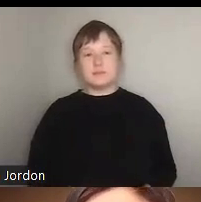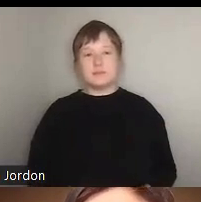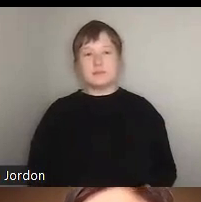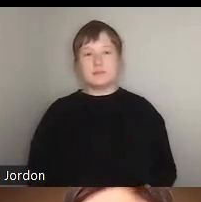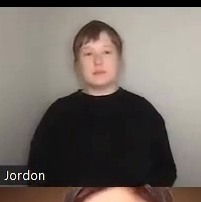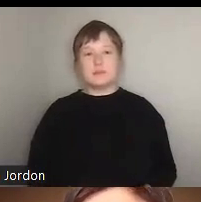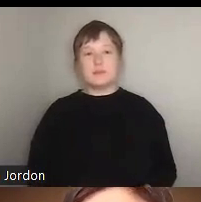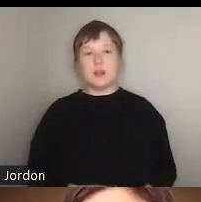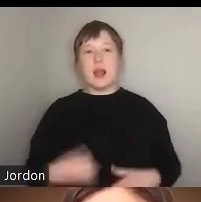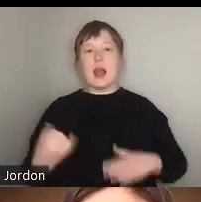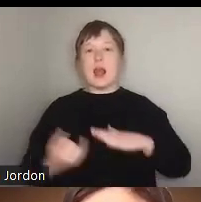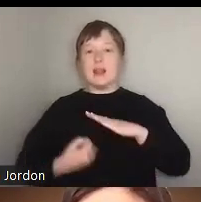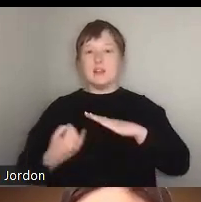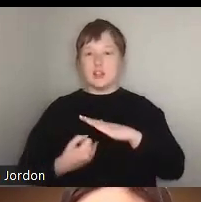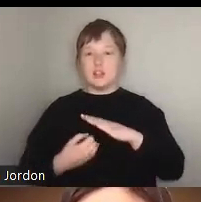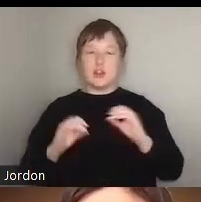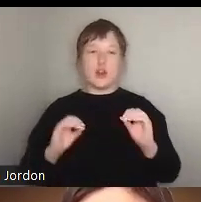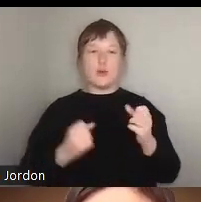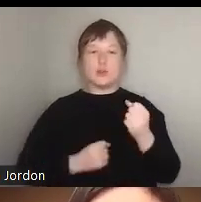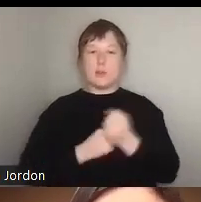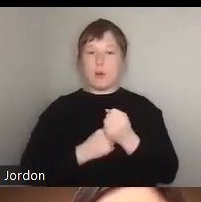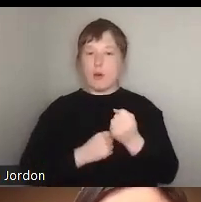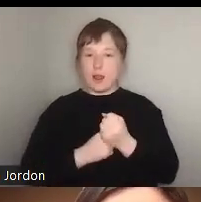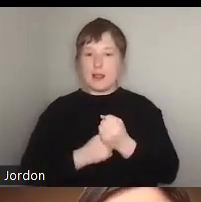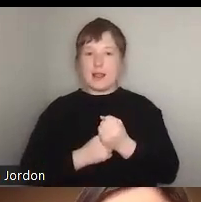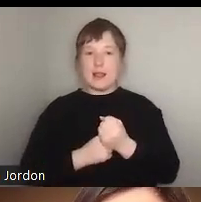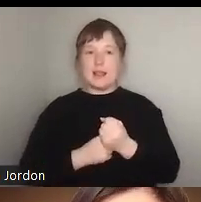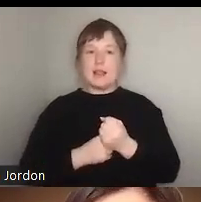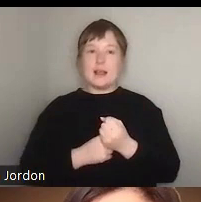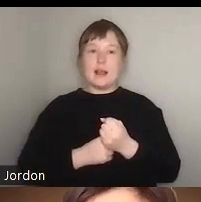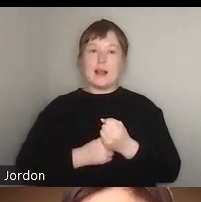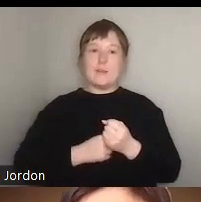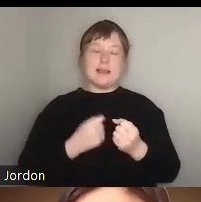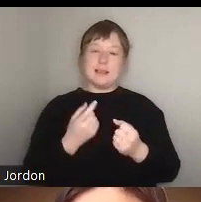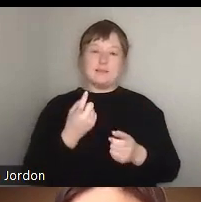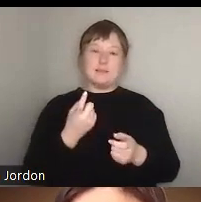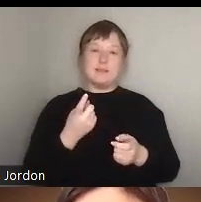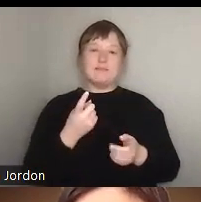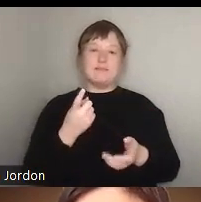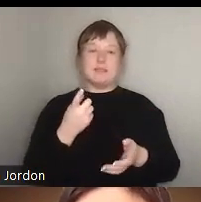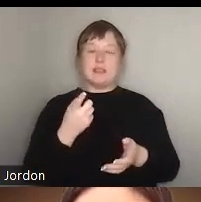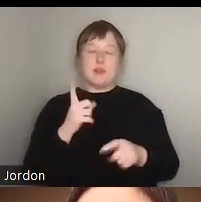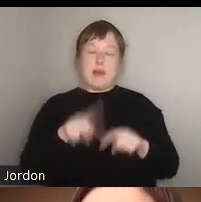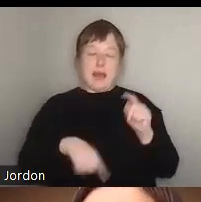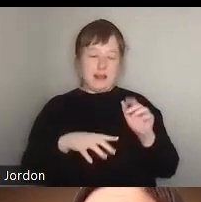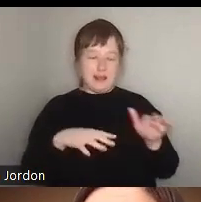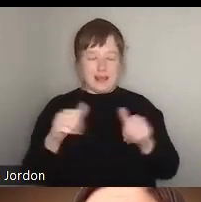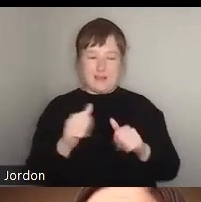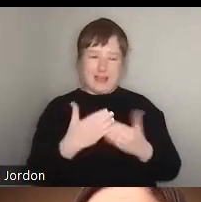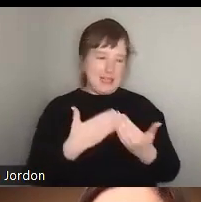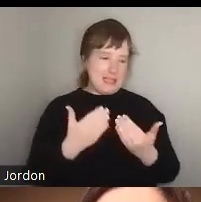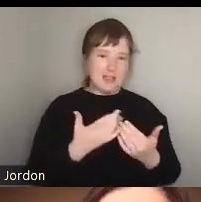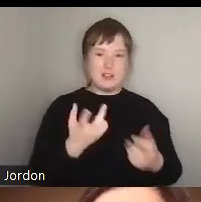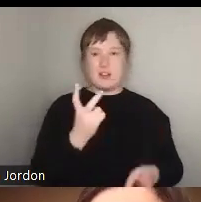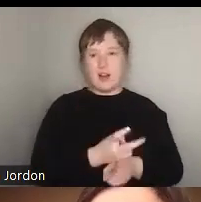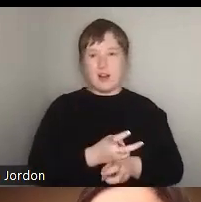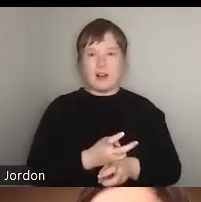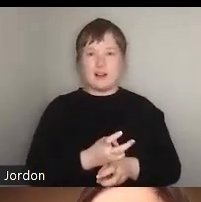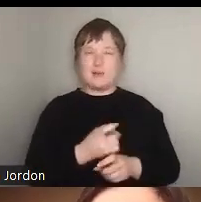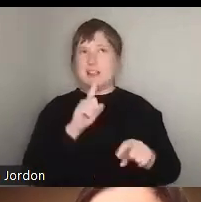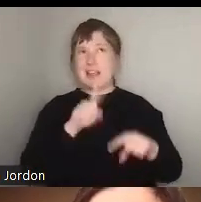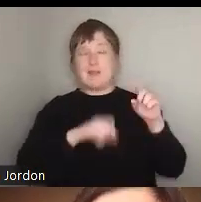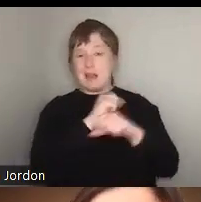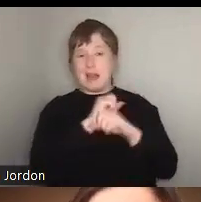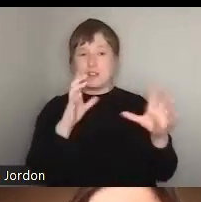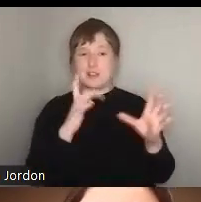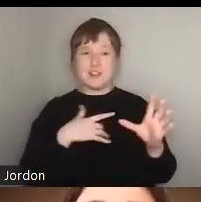Isolation and lack of support makes leaving seem promising, even difficult to imagine. Someone might reach the point where they feel that they